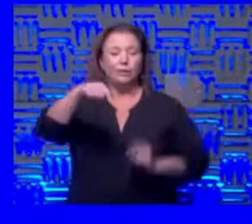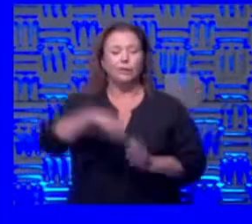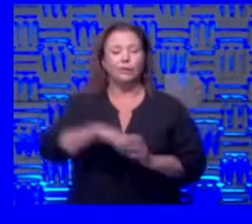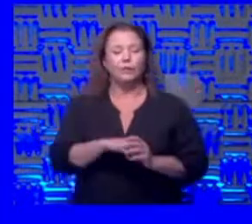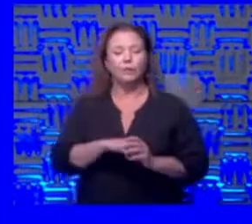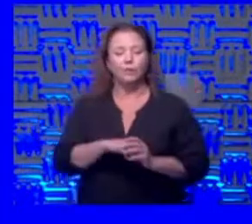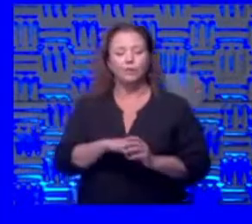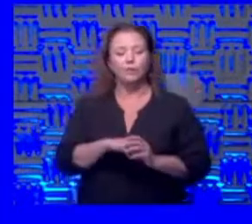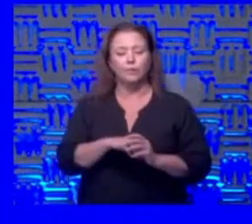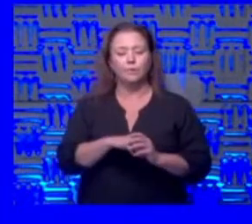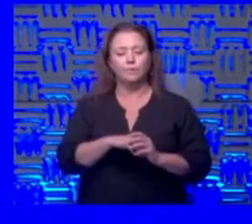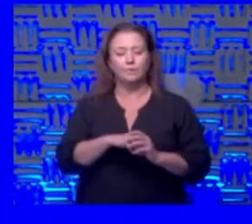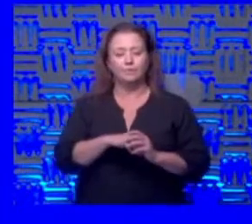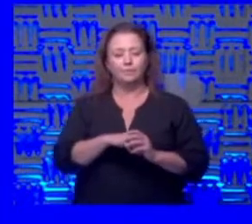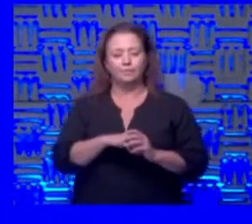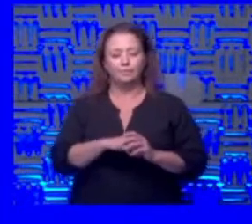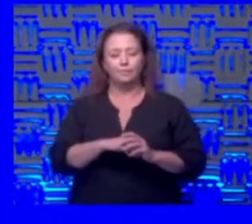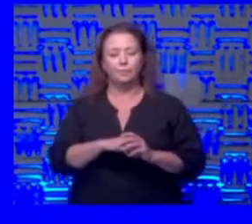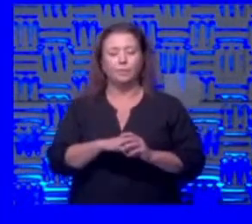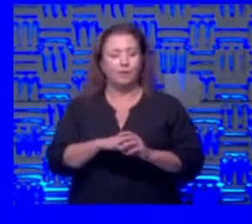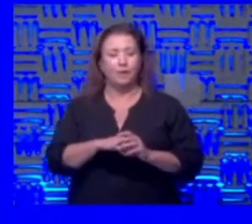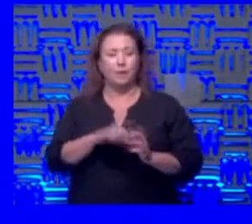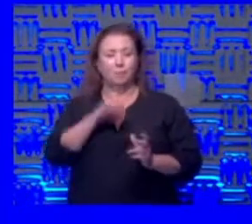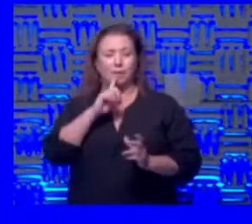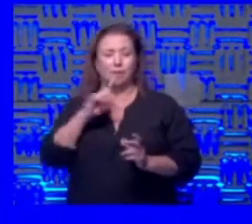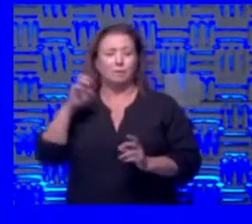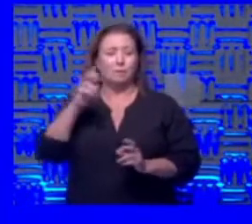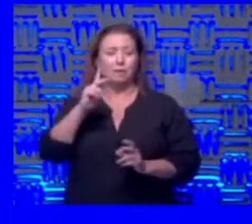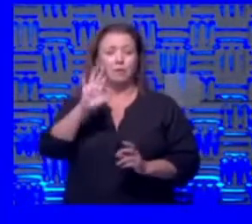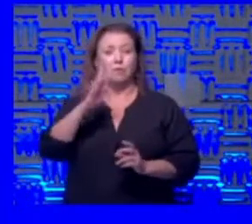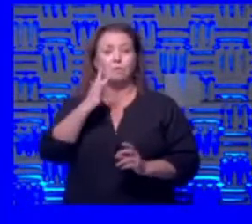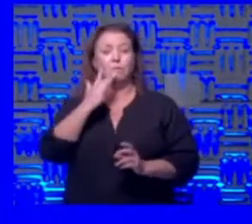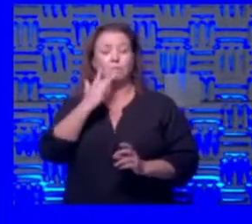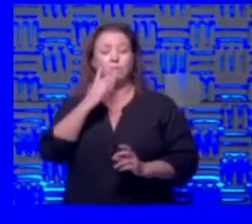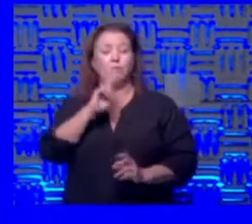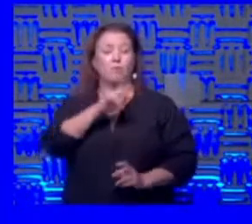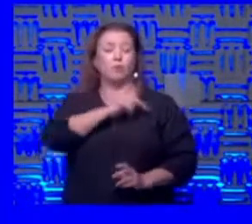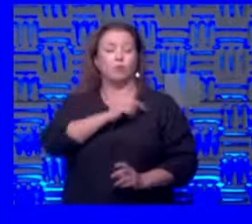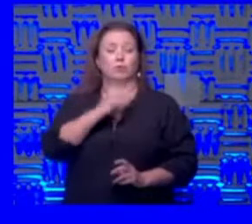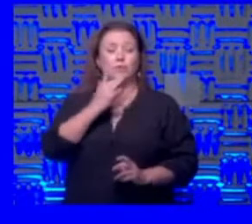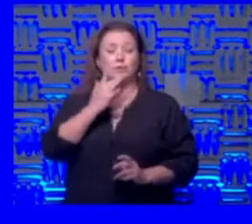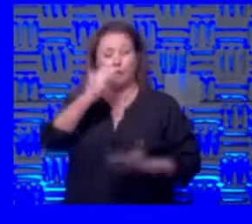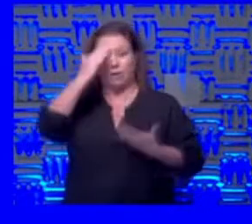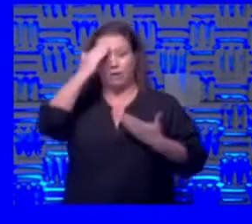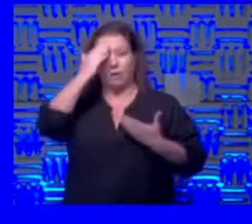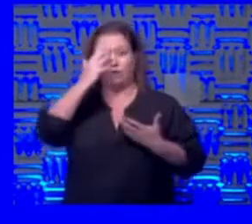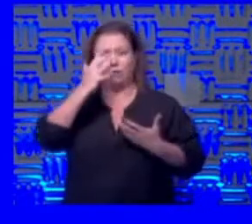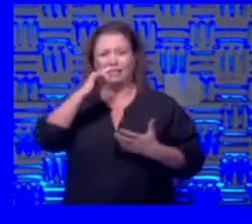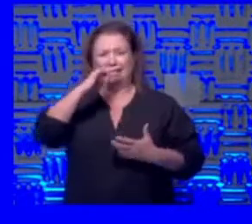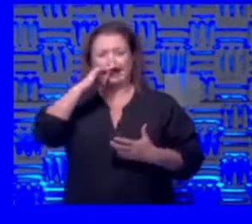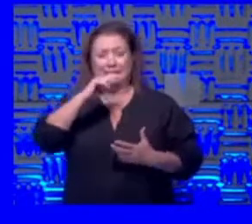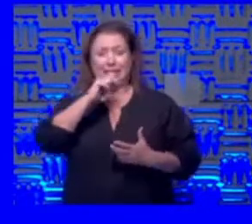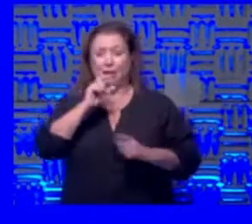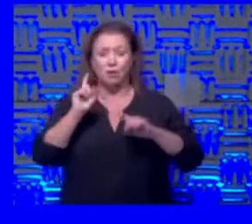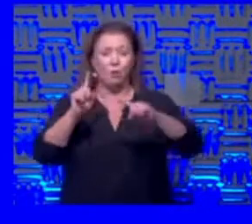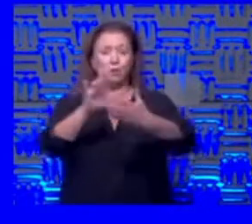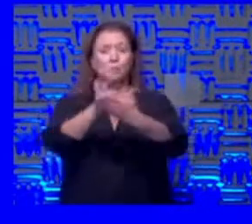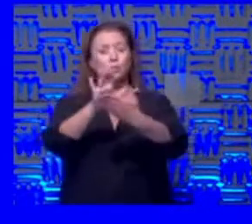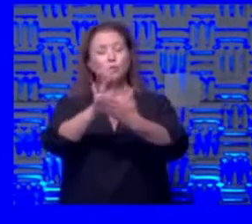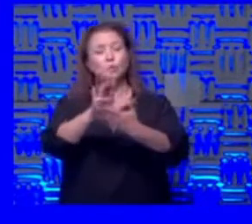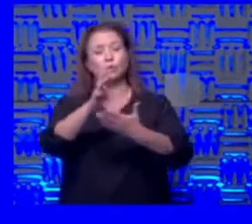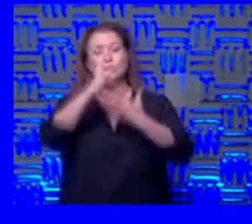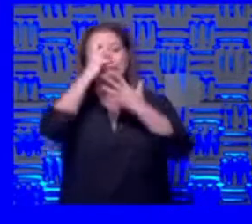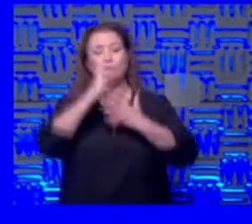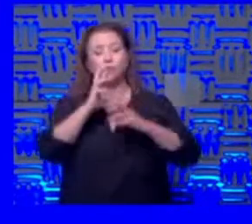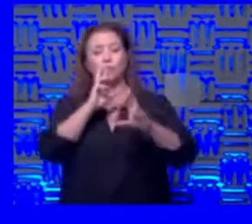it kind of goes back to personal preference. But of course, we know there is a tragedy of kids not in school. There